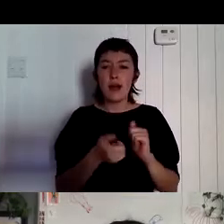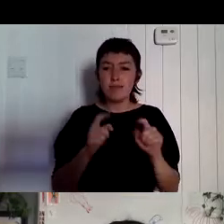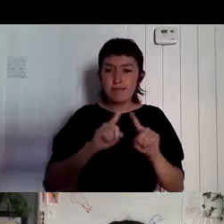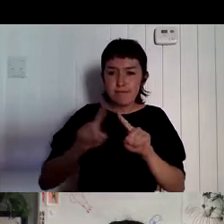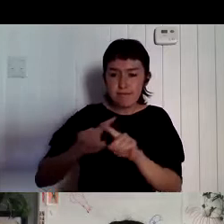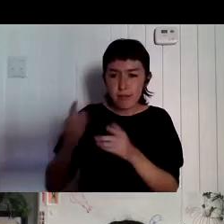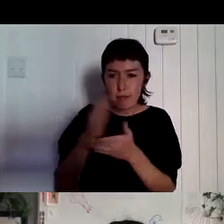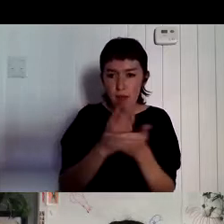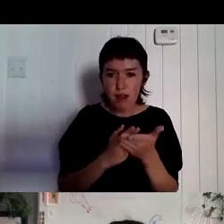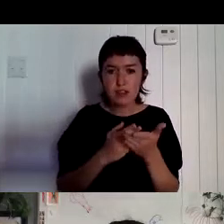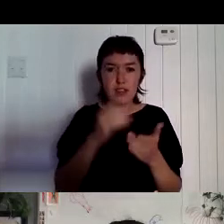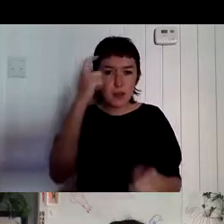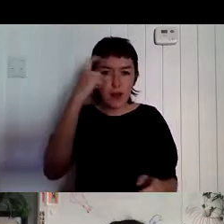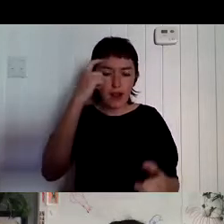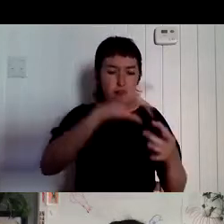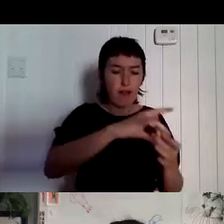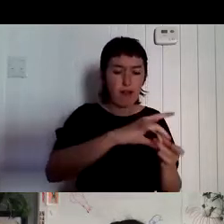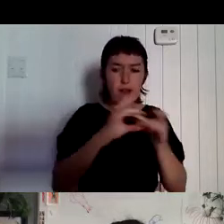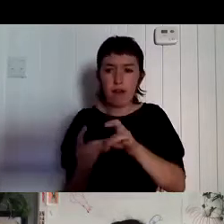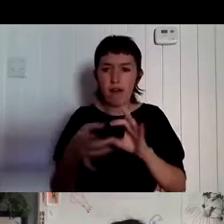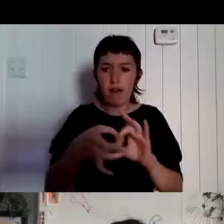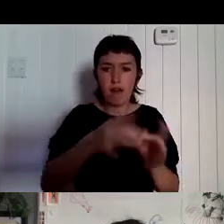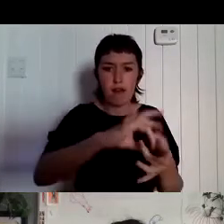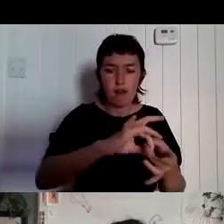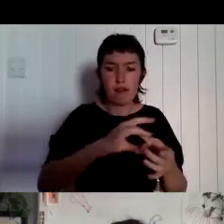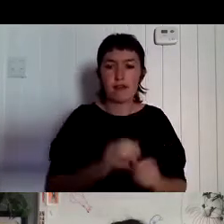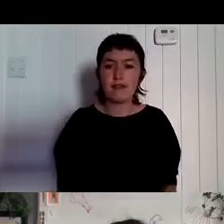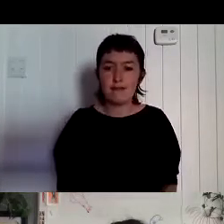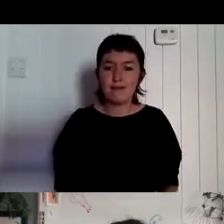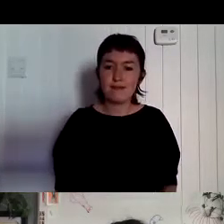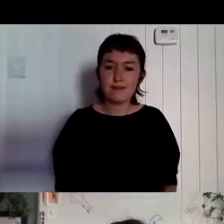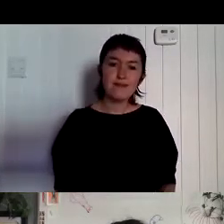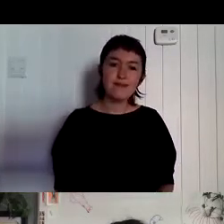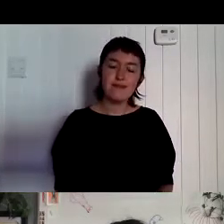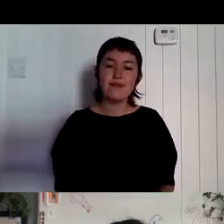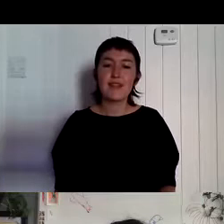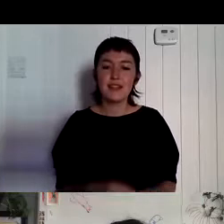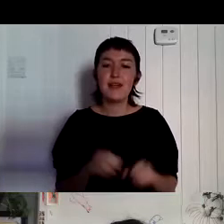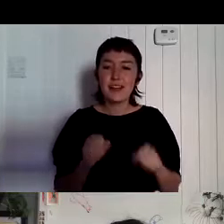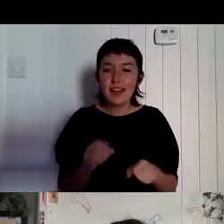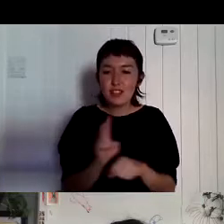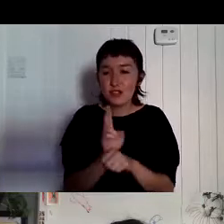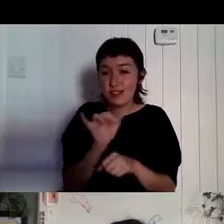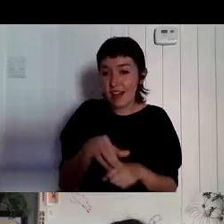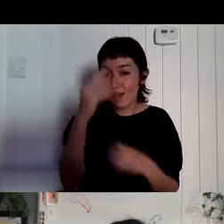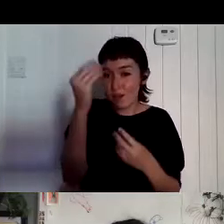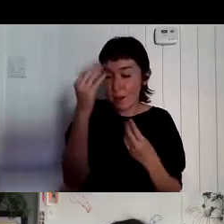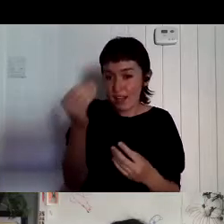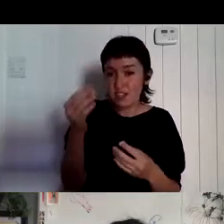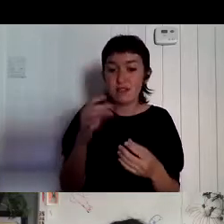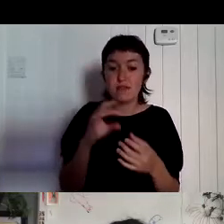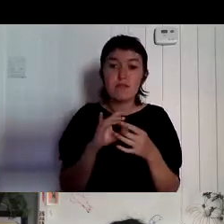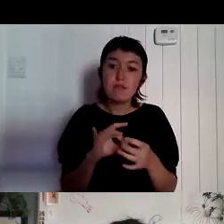connected to each other. So we can use that, information we got about how water is bouncing